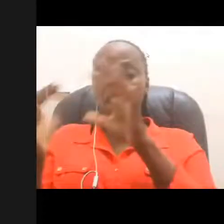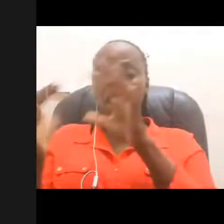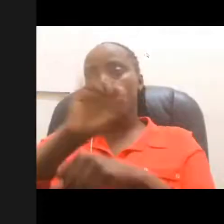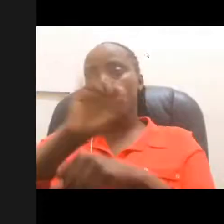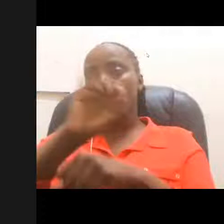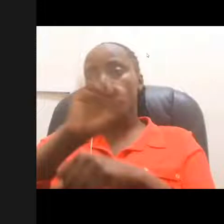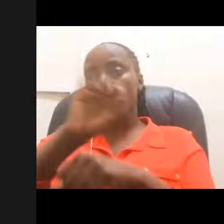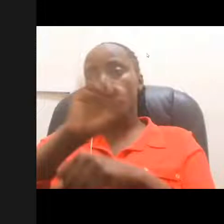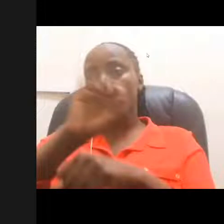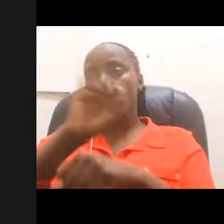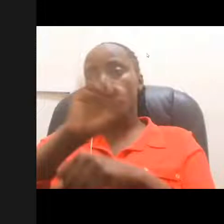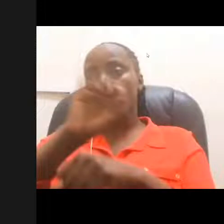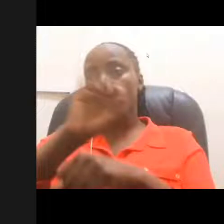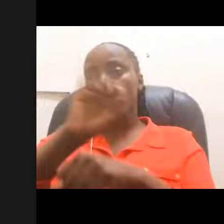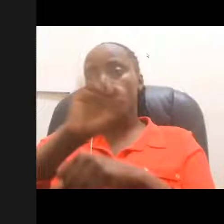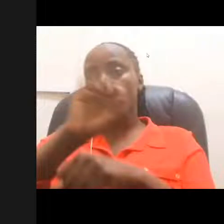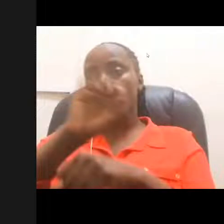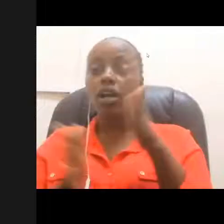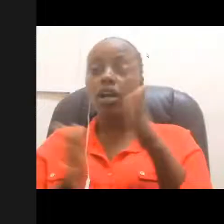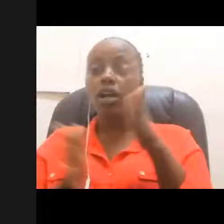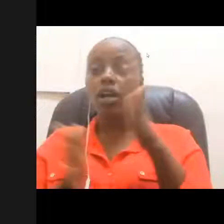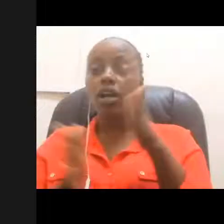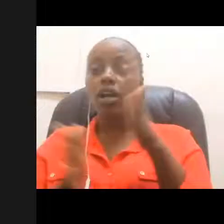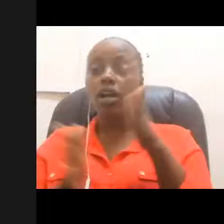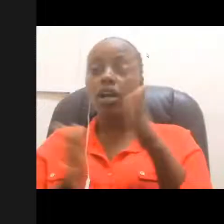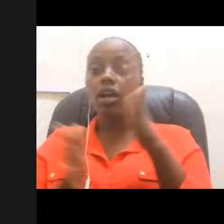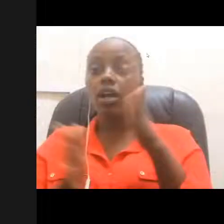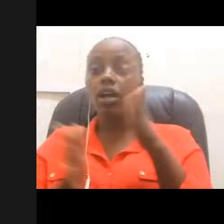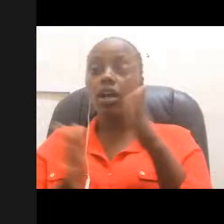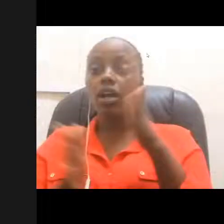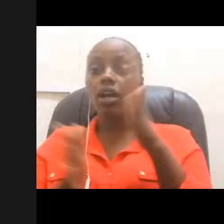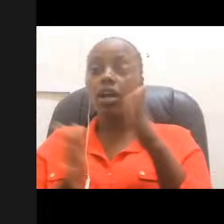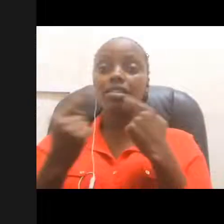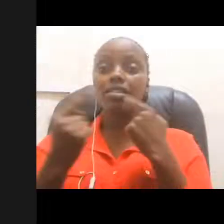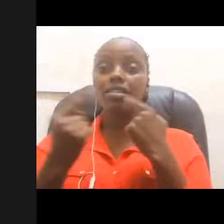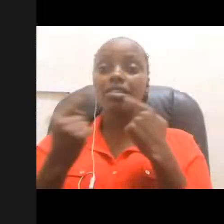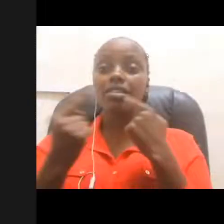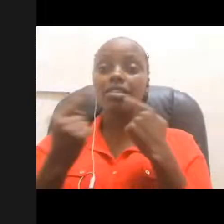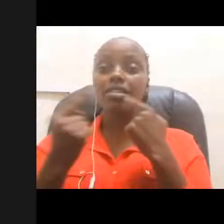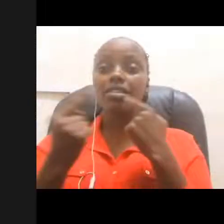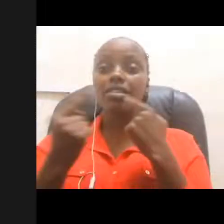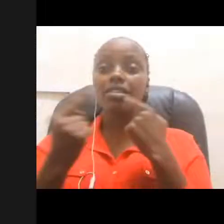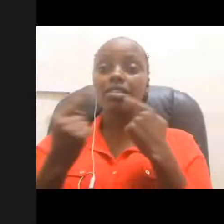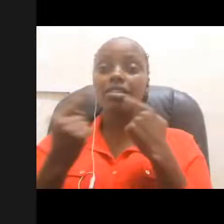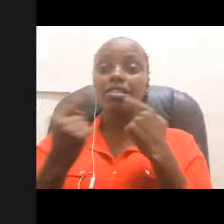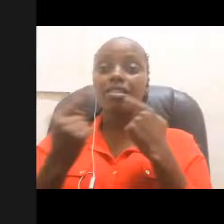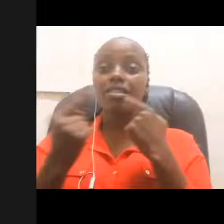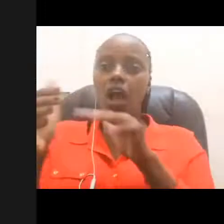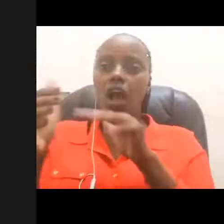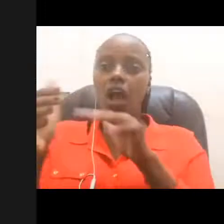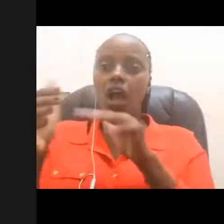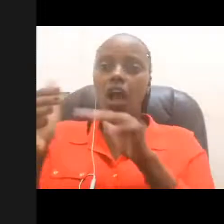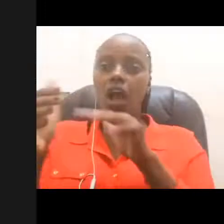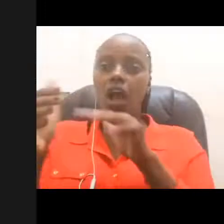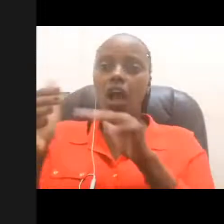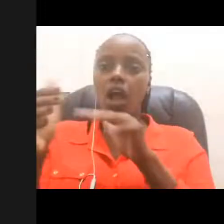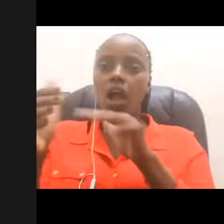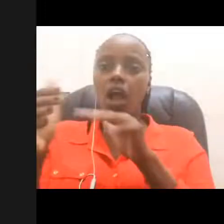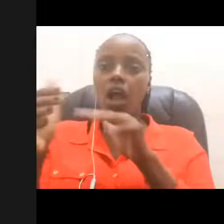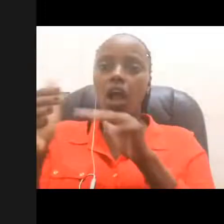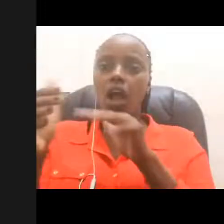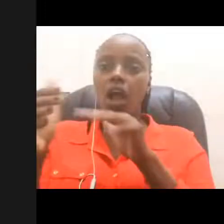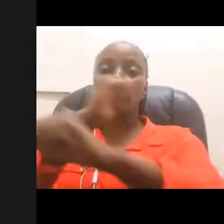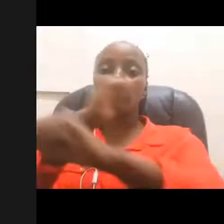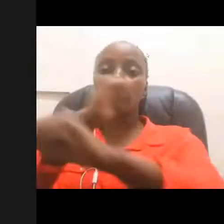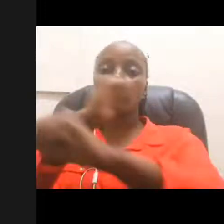glad that we've organized this session, and we will be able to have a discussion about how going forward we are going to ensure that children are protected from